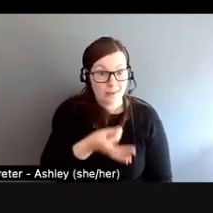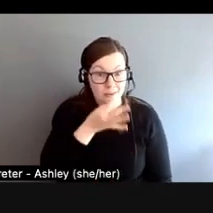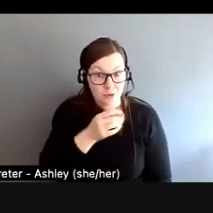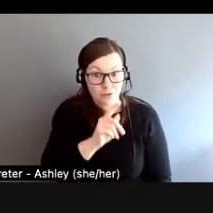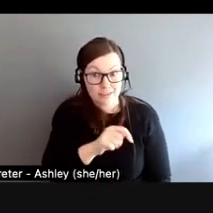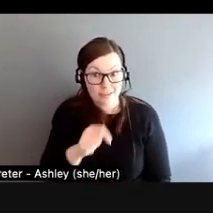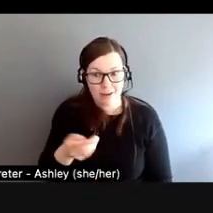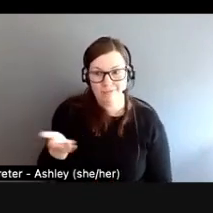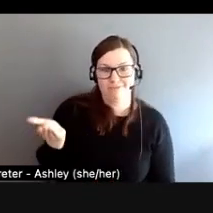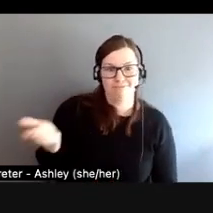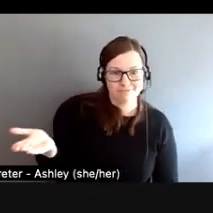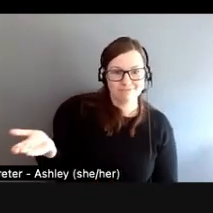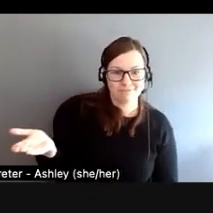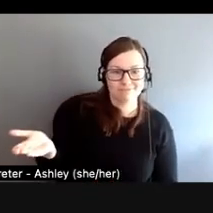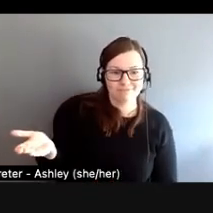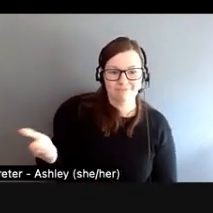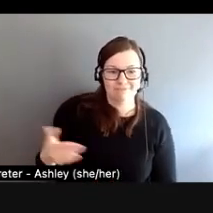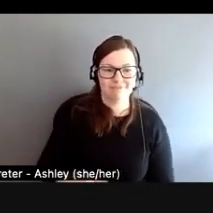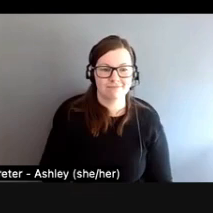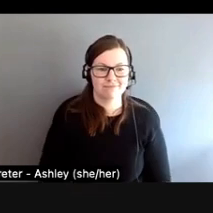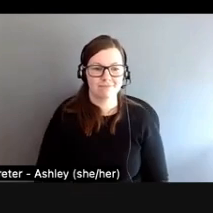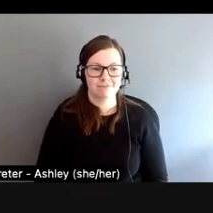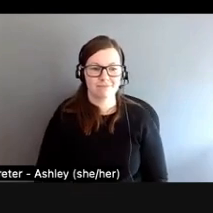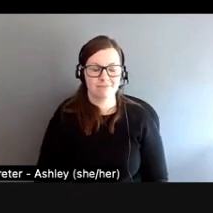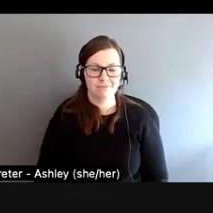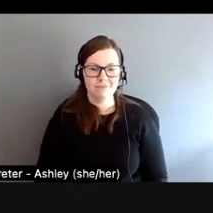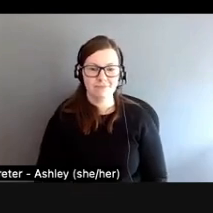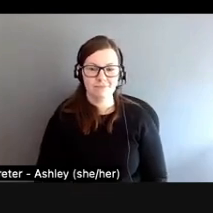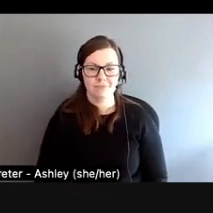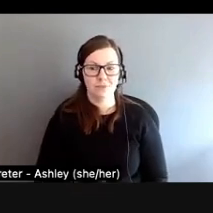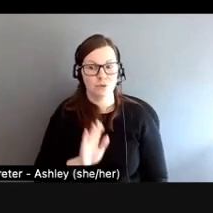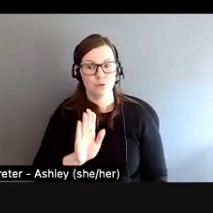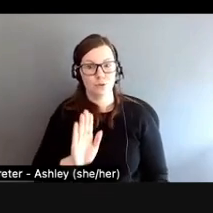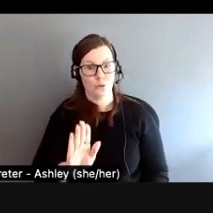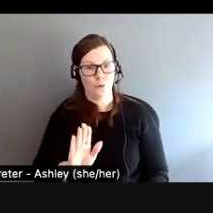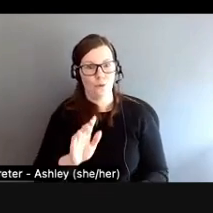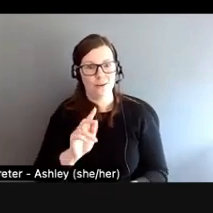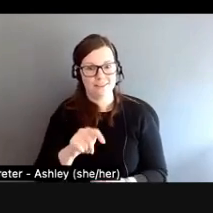going to go and check that out. So